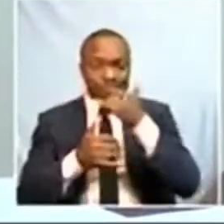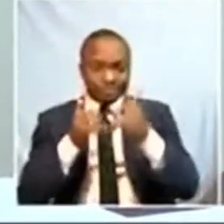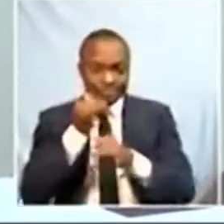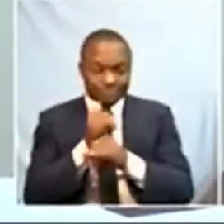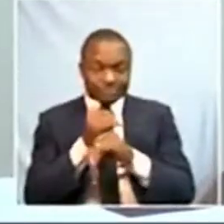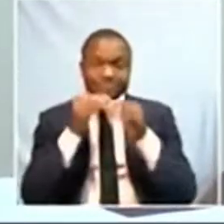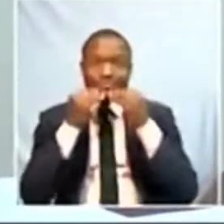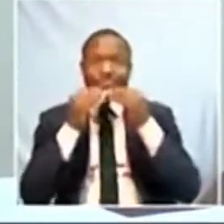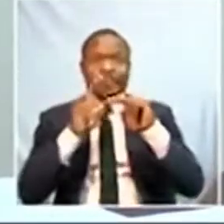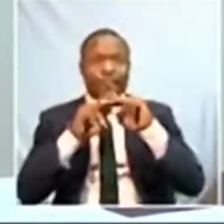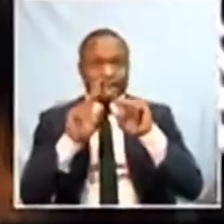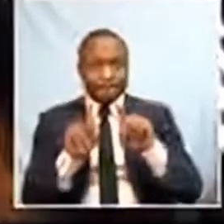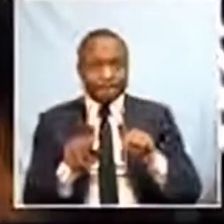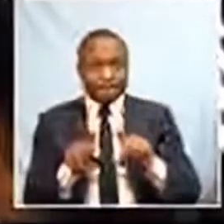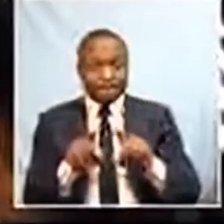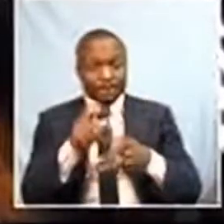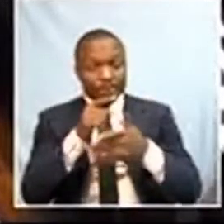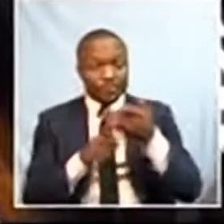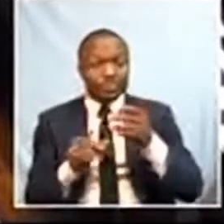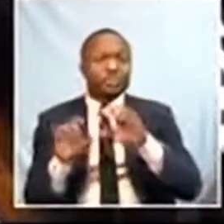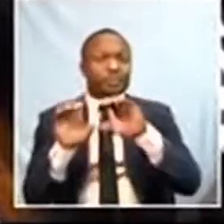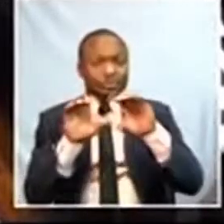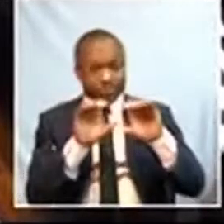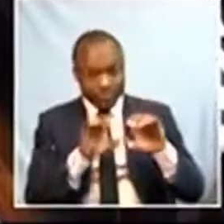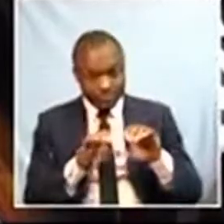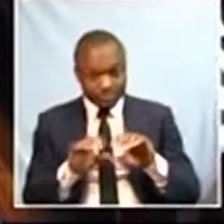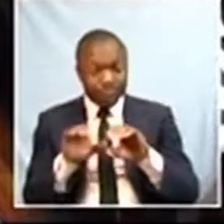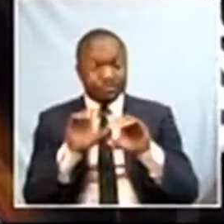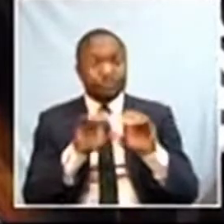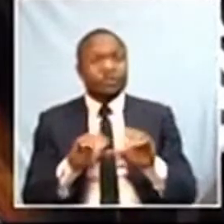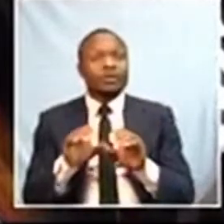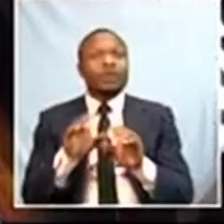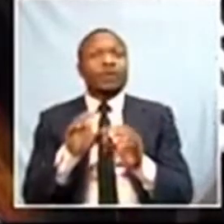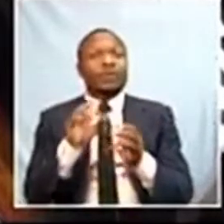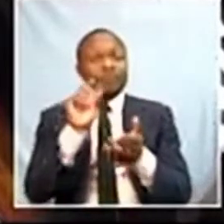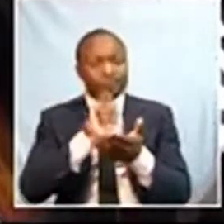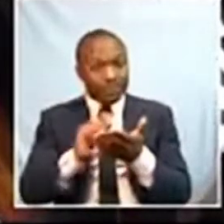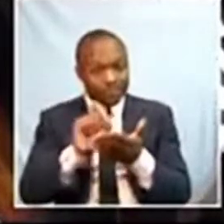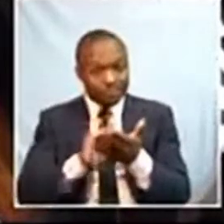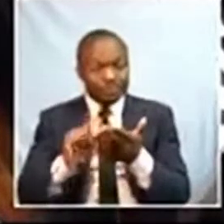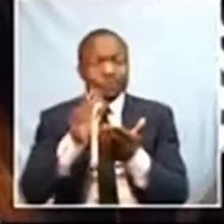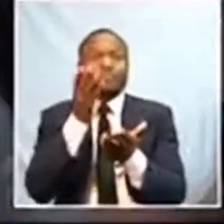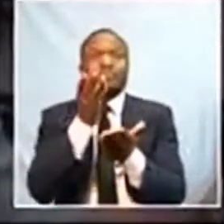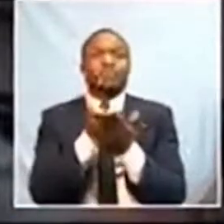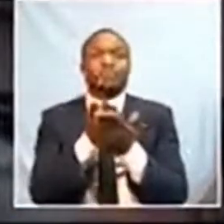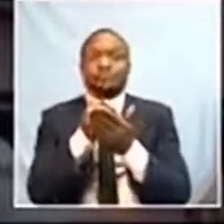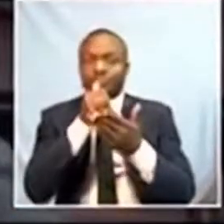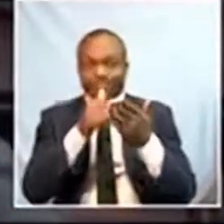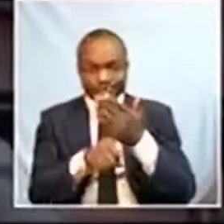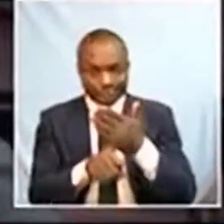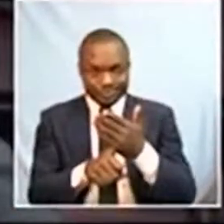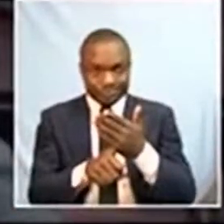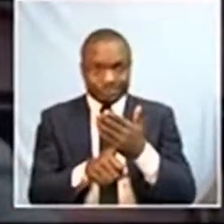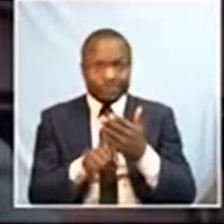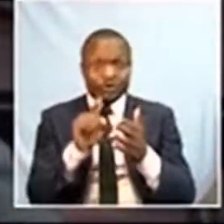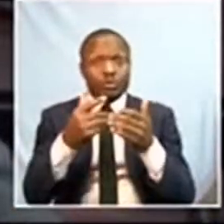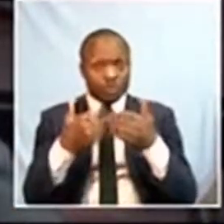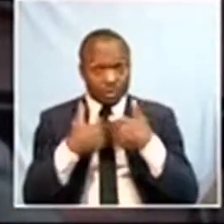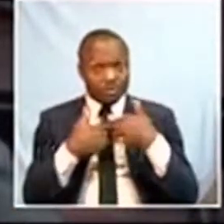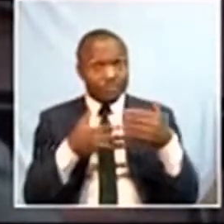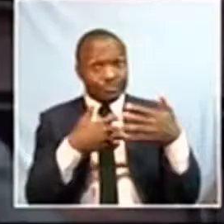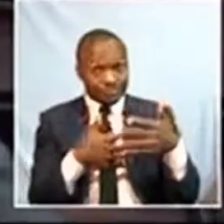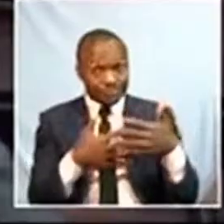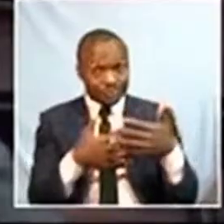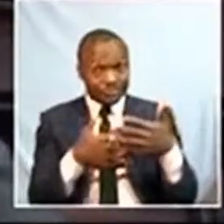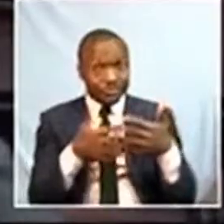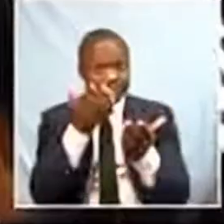Thank you so much, Chair. So what we've done, we've just written the demand notices and hoping that once the... You have a copy of Yes, the